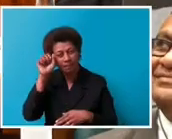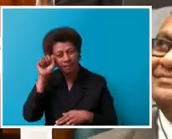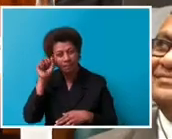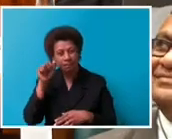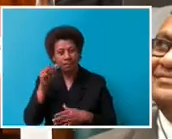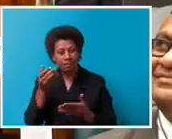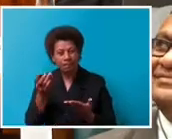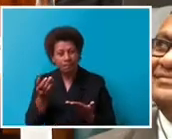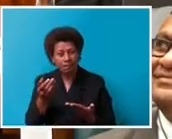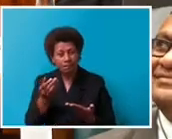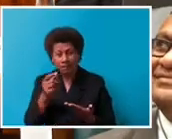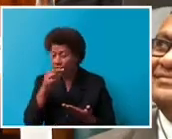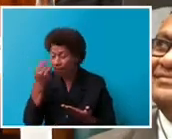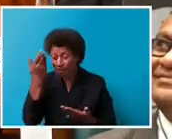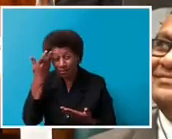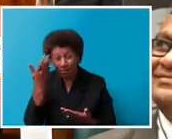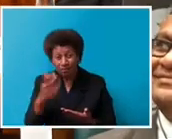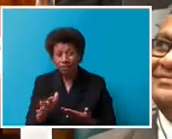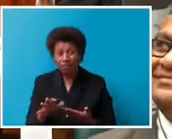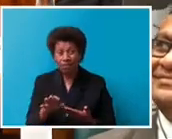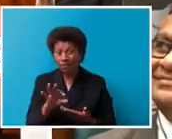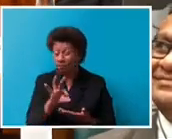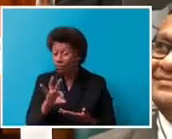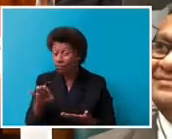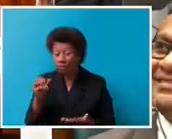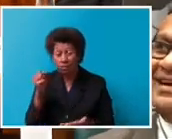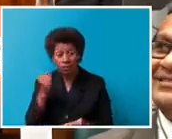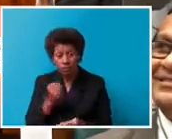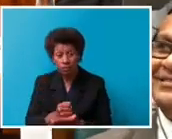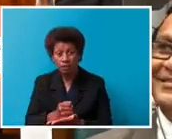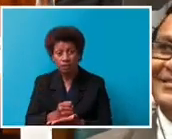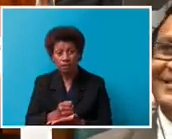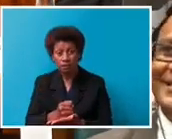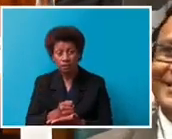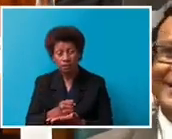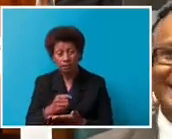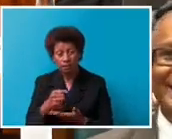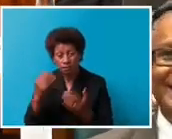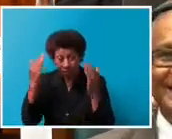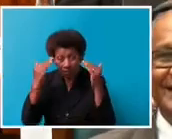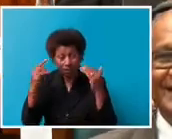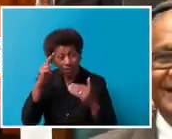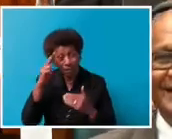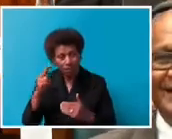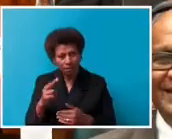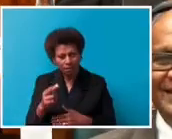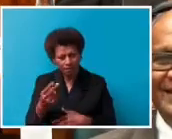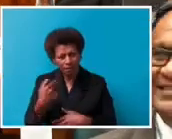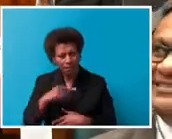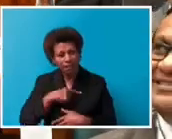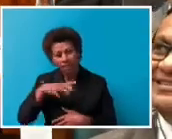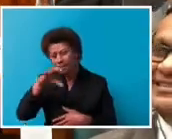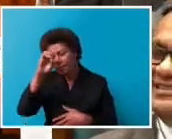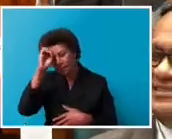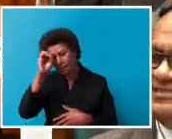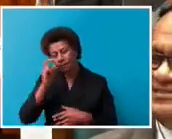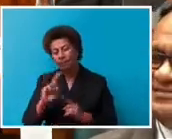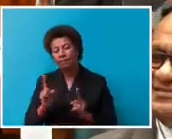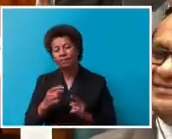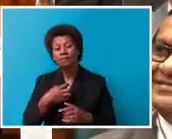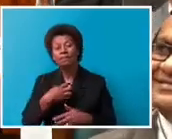don't know, if they're not sure, Mr. Speaker, say, then what do we expect? And more, Mr.